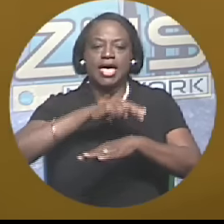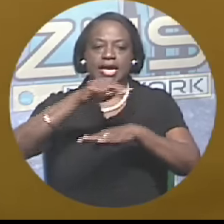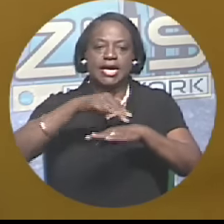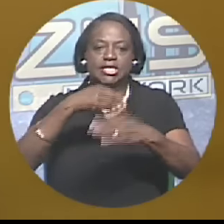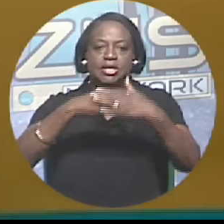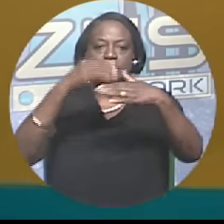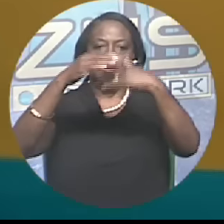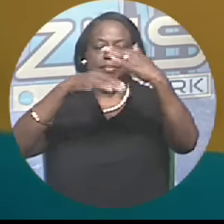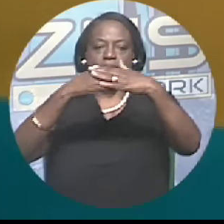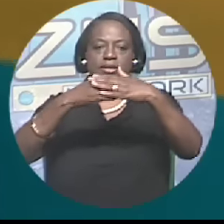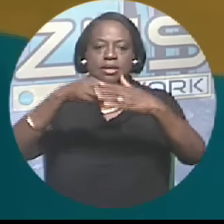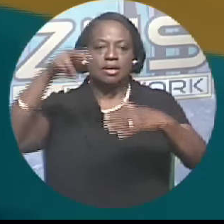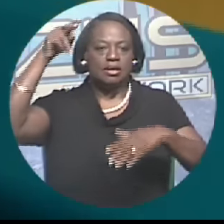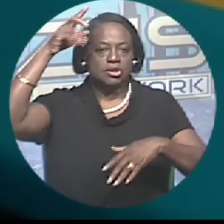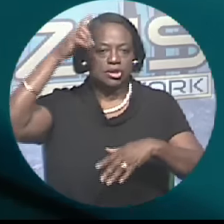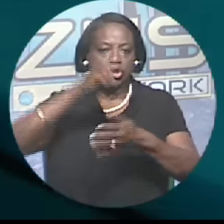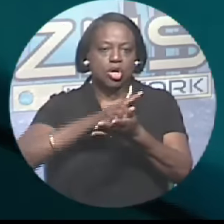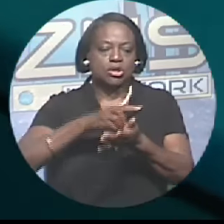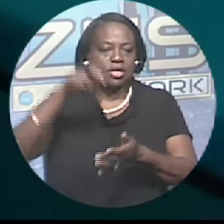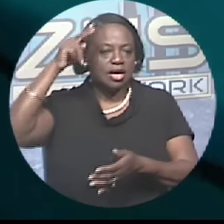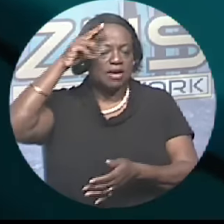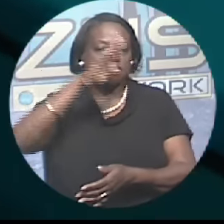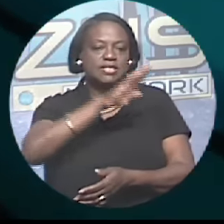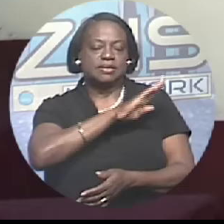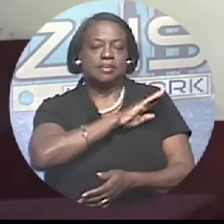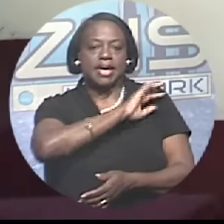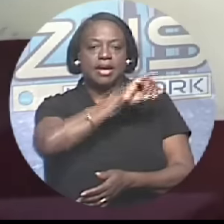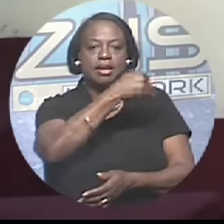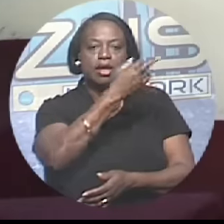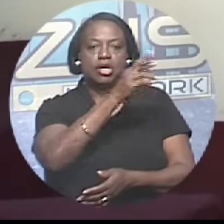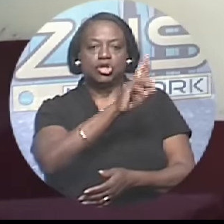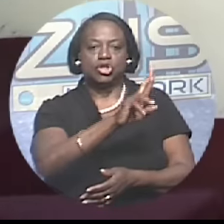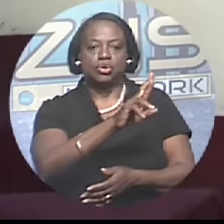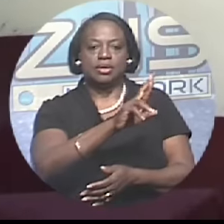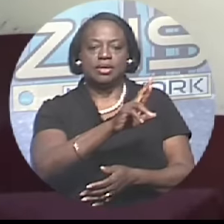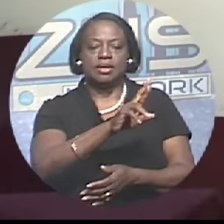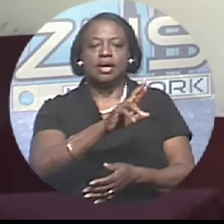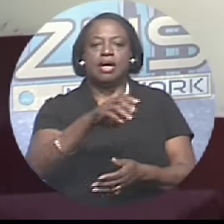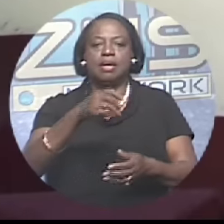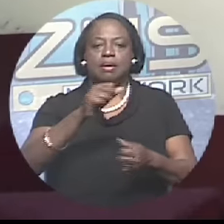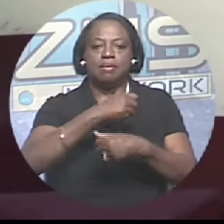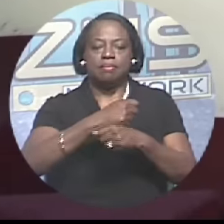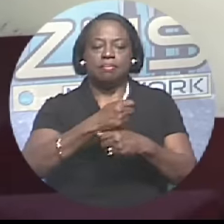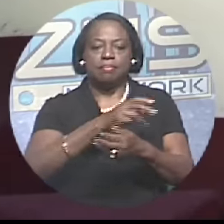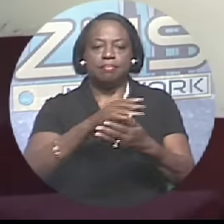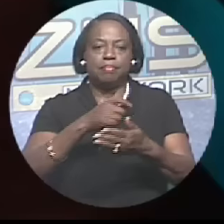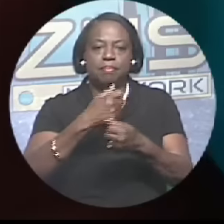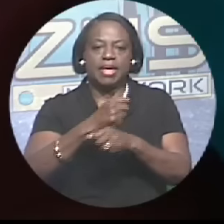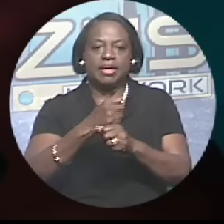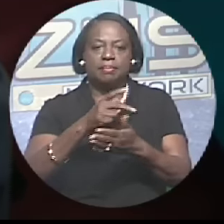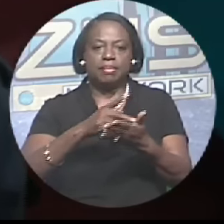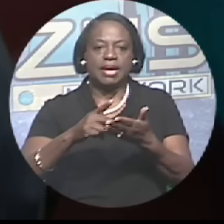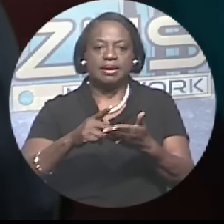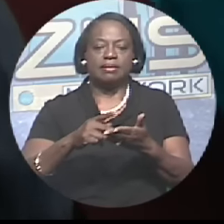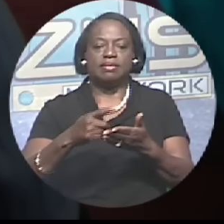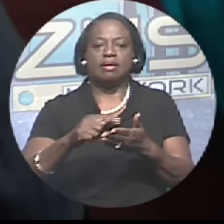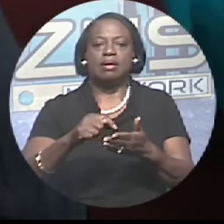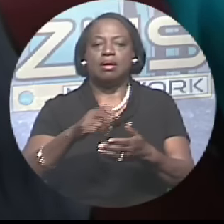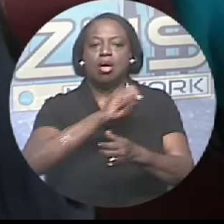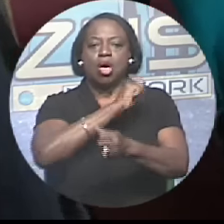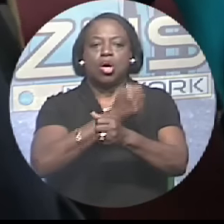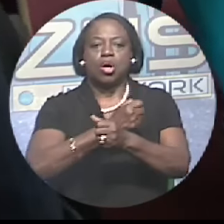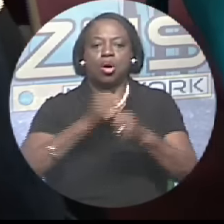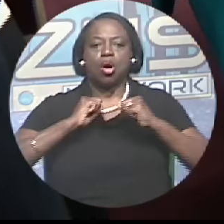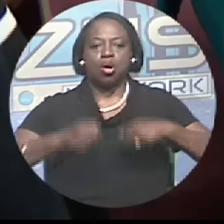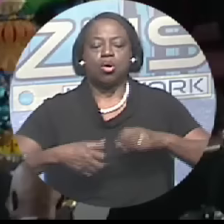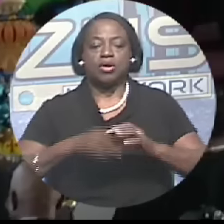lauded for his stellar work stamping his seal on history by designing the country's national coat of arms and the Bahamian flag. His daughter Hervisa